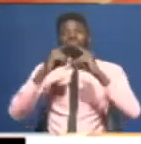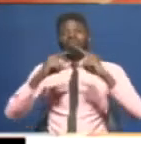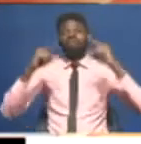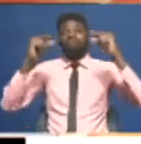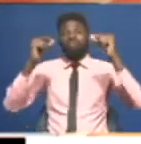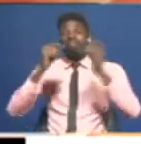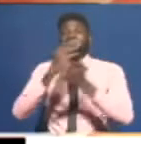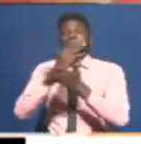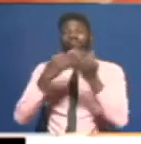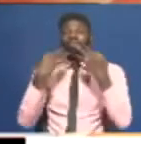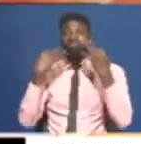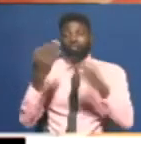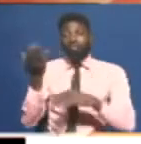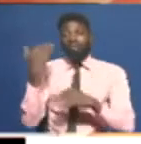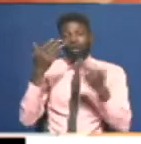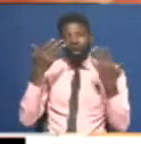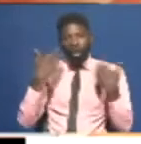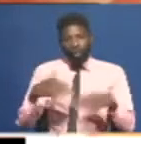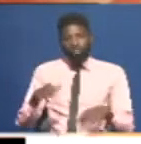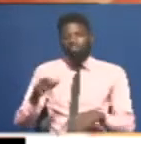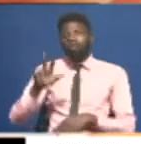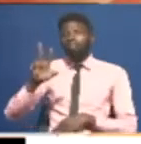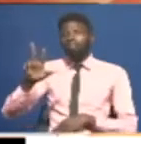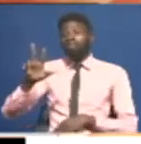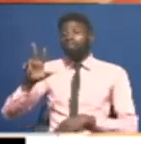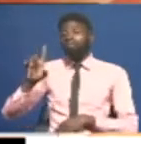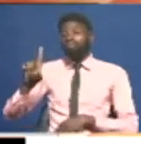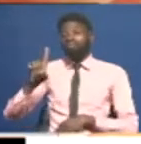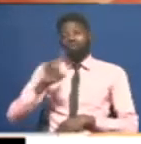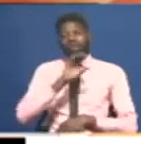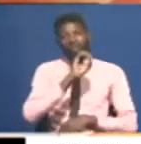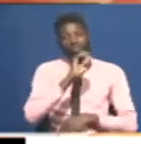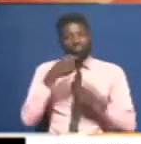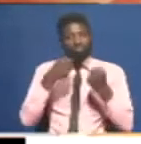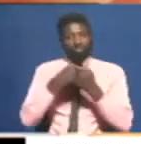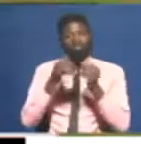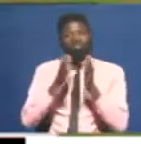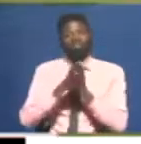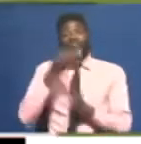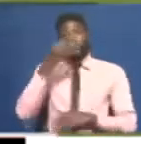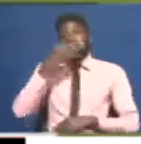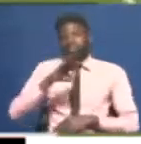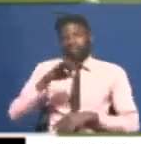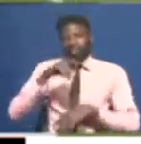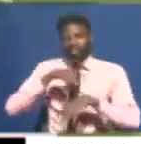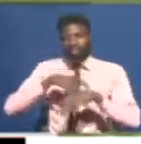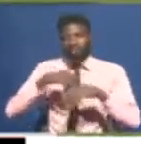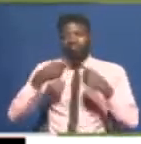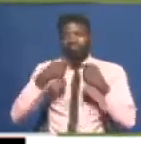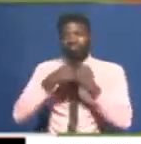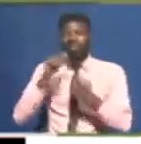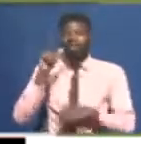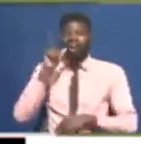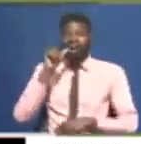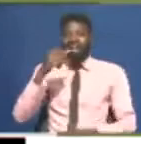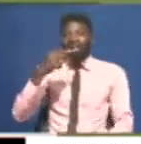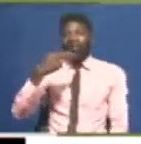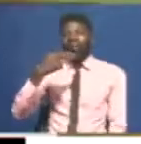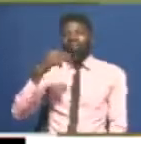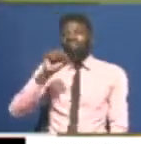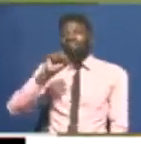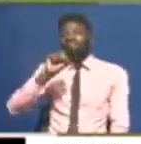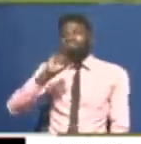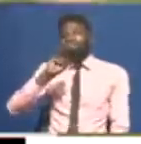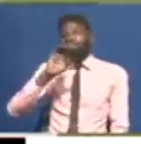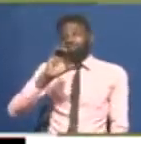losing 31-0 to France in the 9th place quarterfinal at the London leg of the HSBC Sevens World